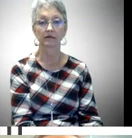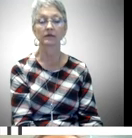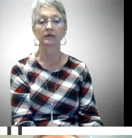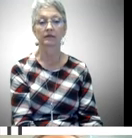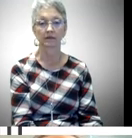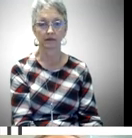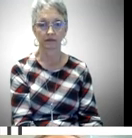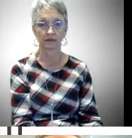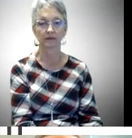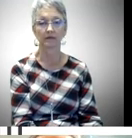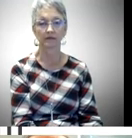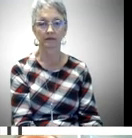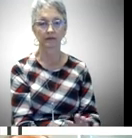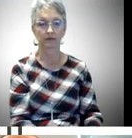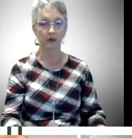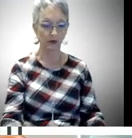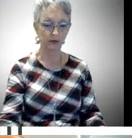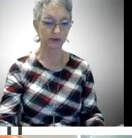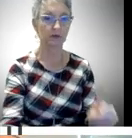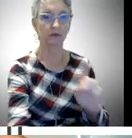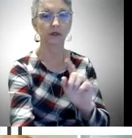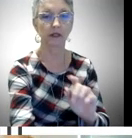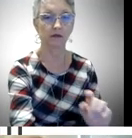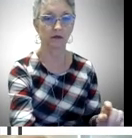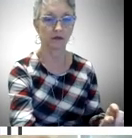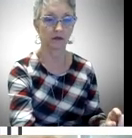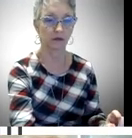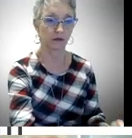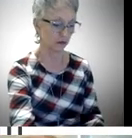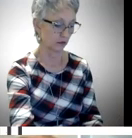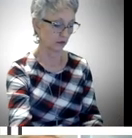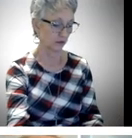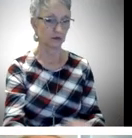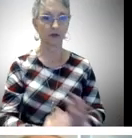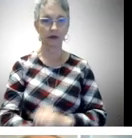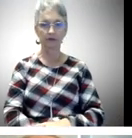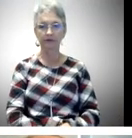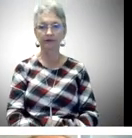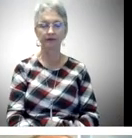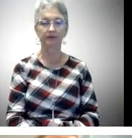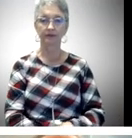decision. Next slide. Oops, 1 second. Sure.